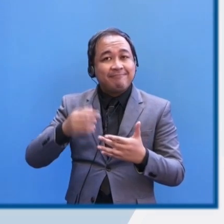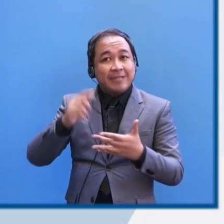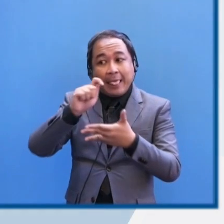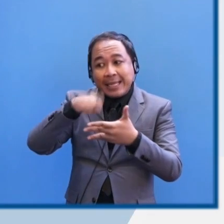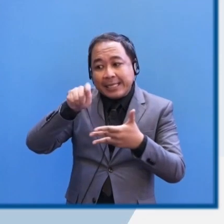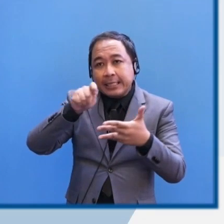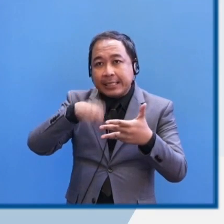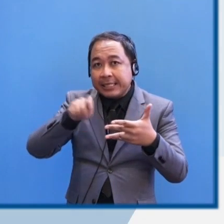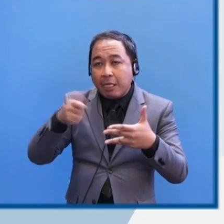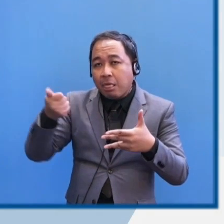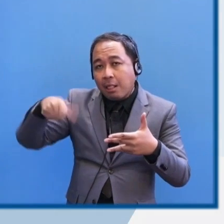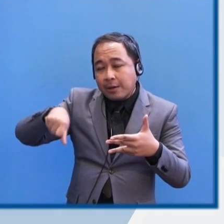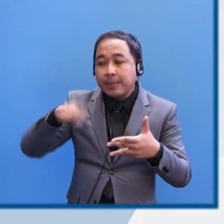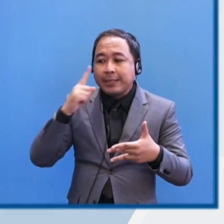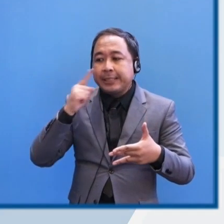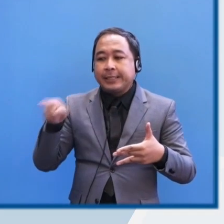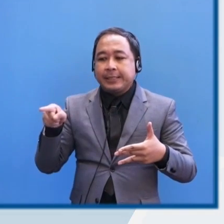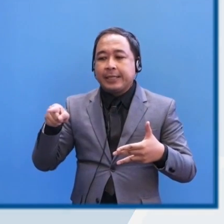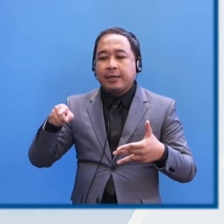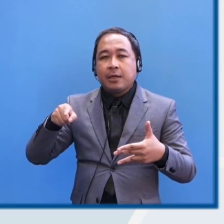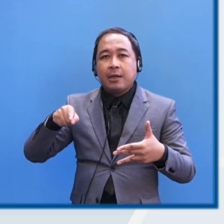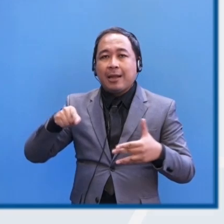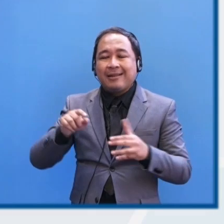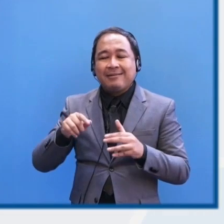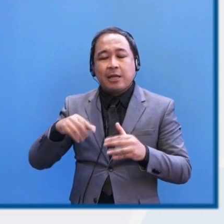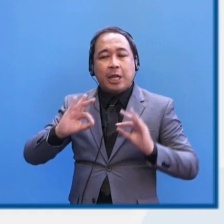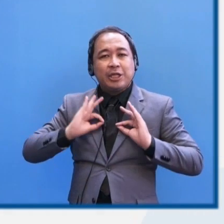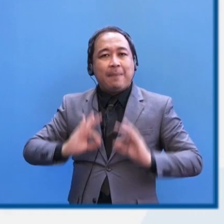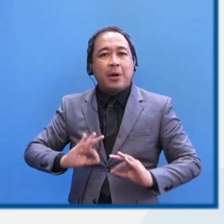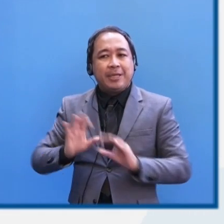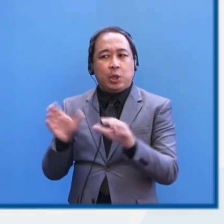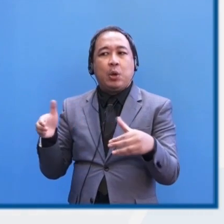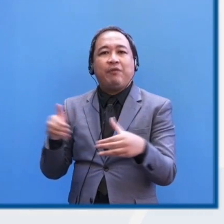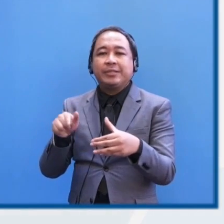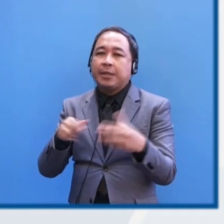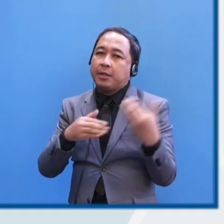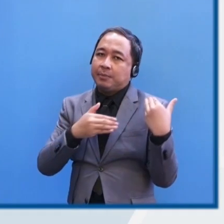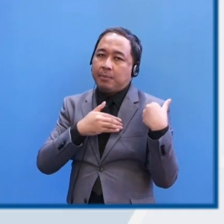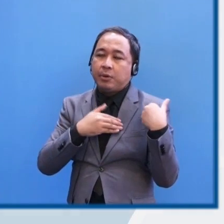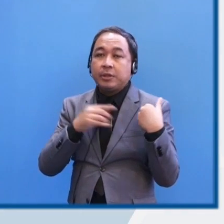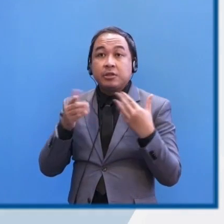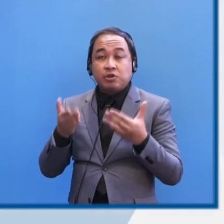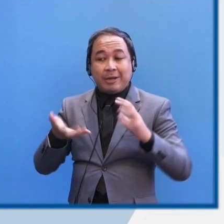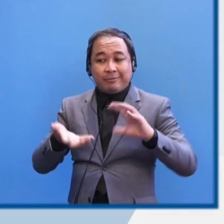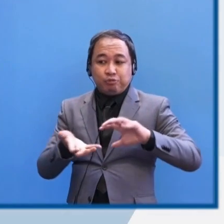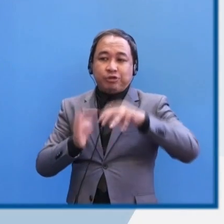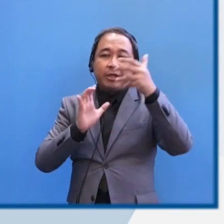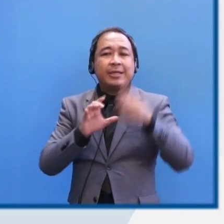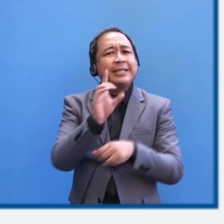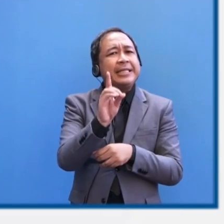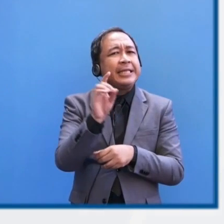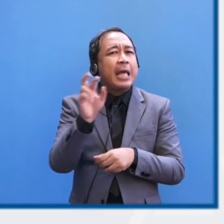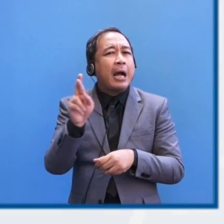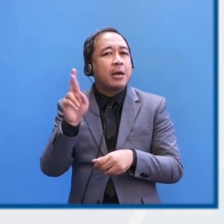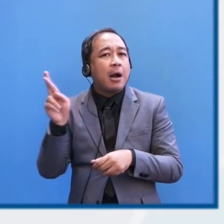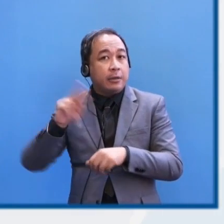of that country, or of that, where in the Philippines, it's the Office of Civil Defense who is handling the disaster risk reduction and